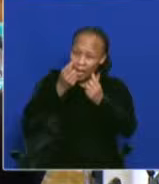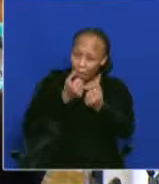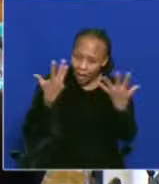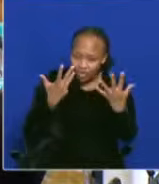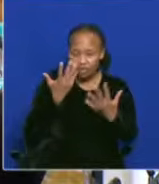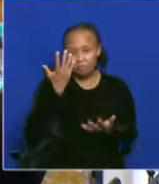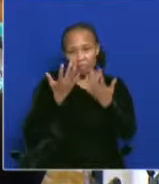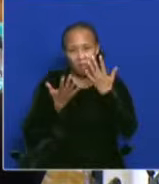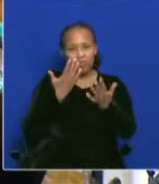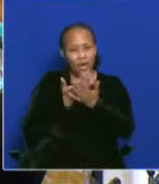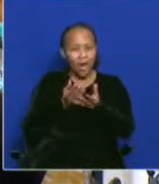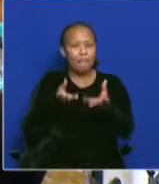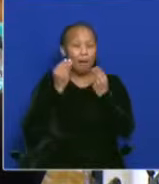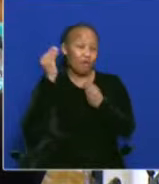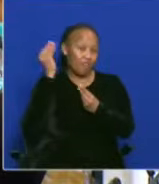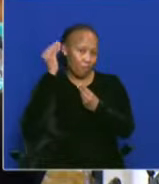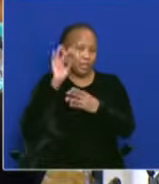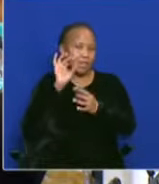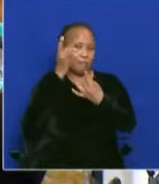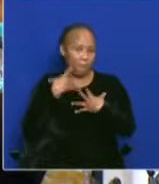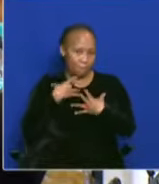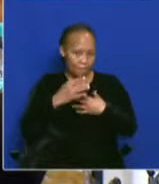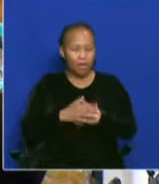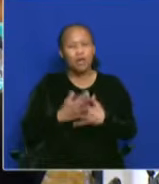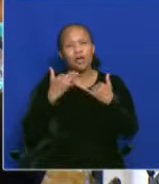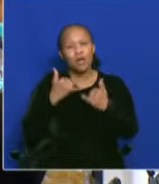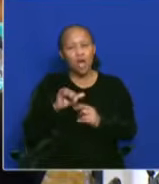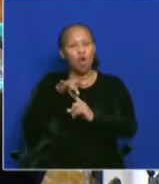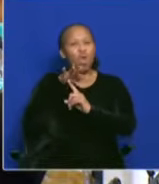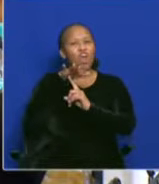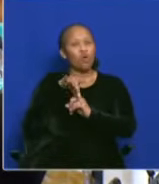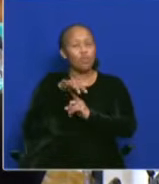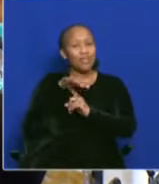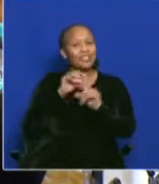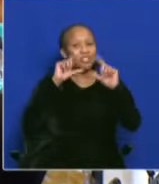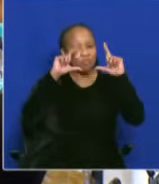And then he forwards the pictures of the helicopters.